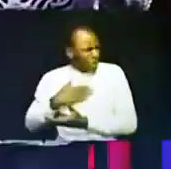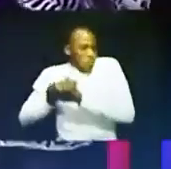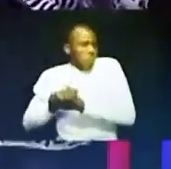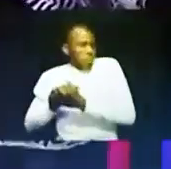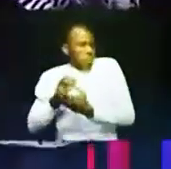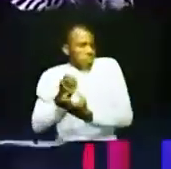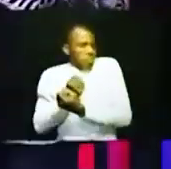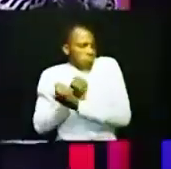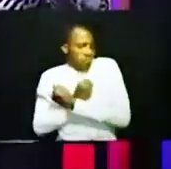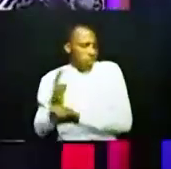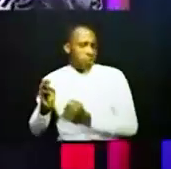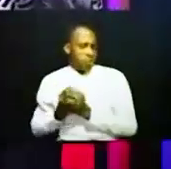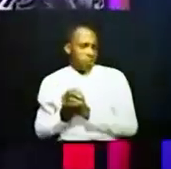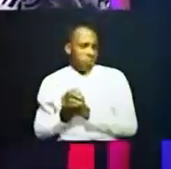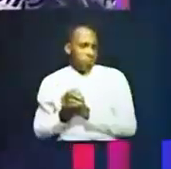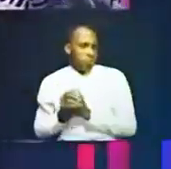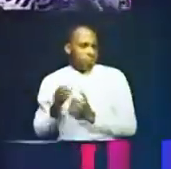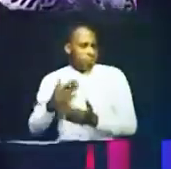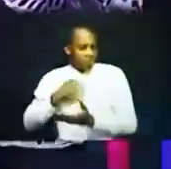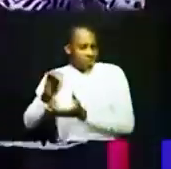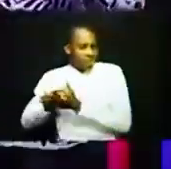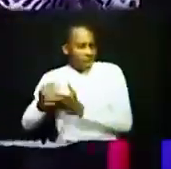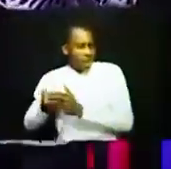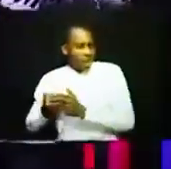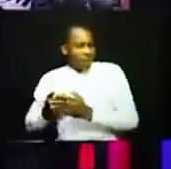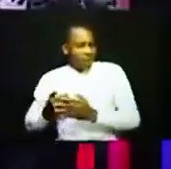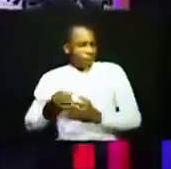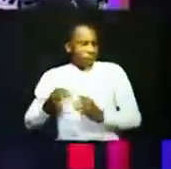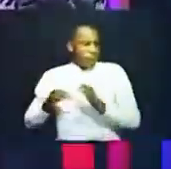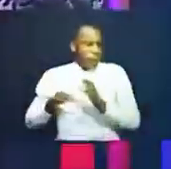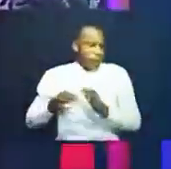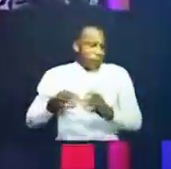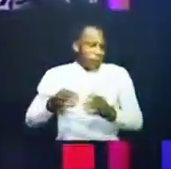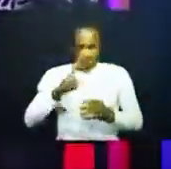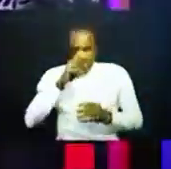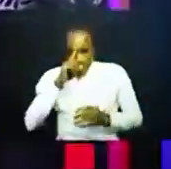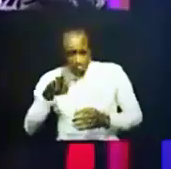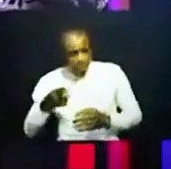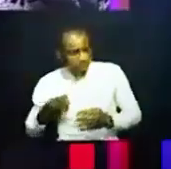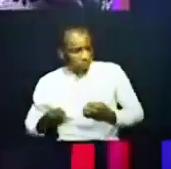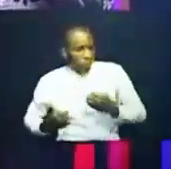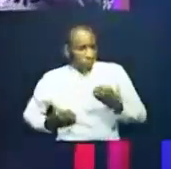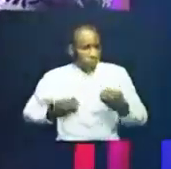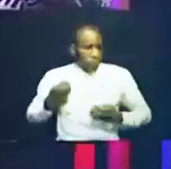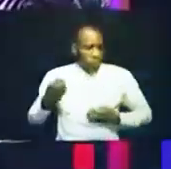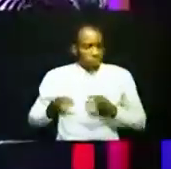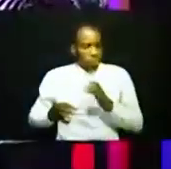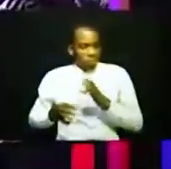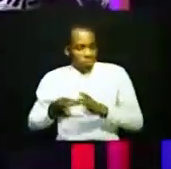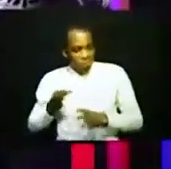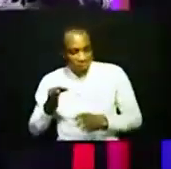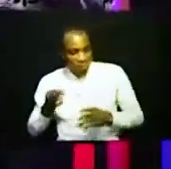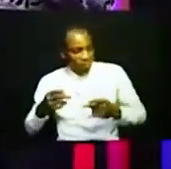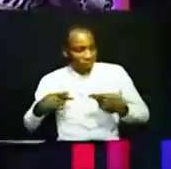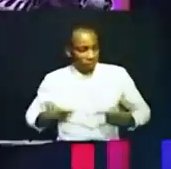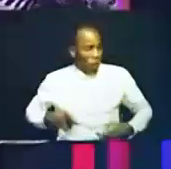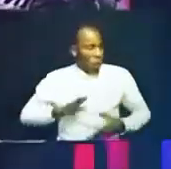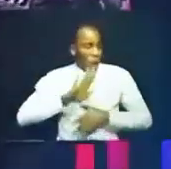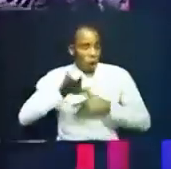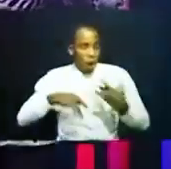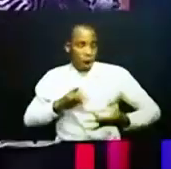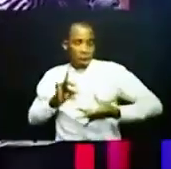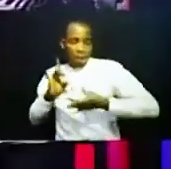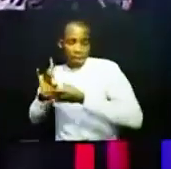word. Physically, emotionally, intellectually, spiritually. We